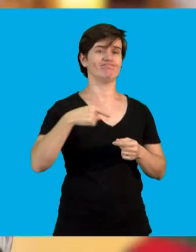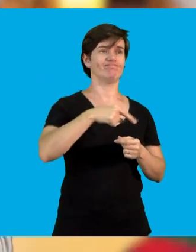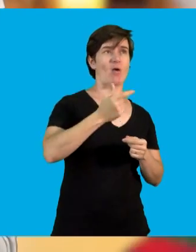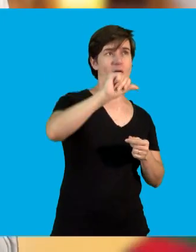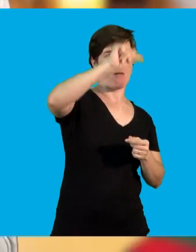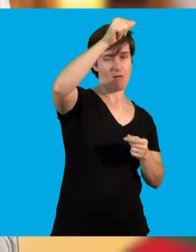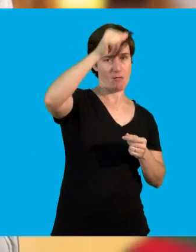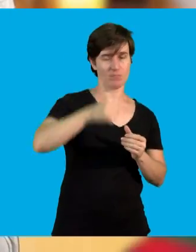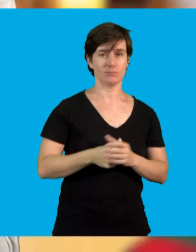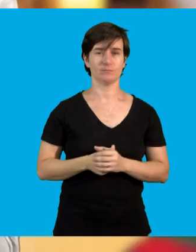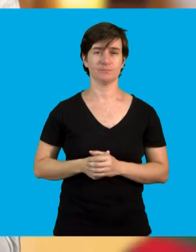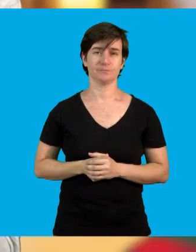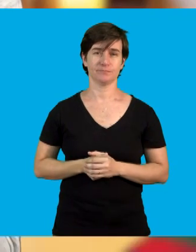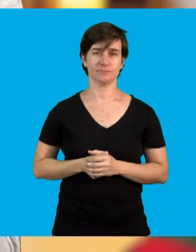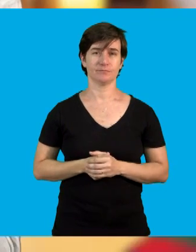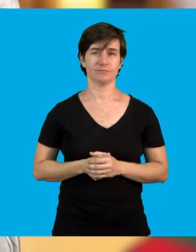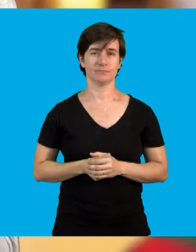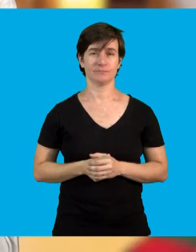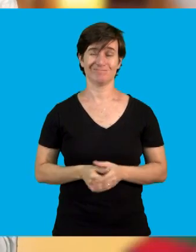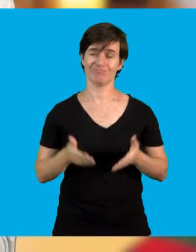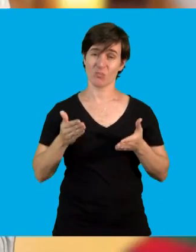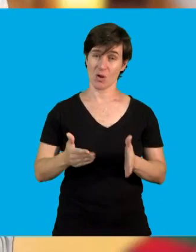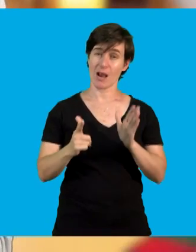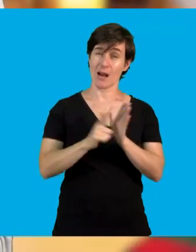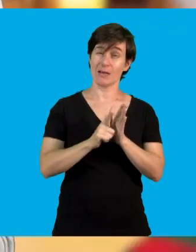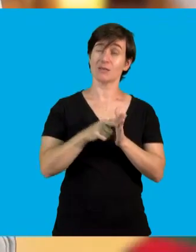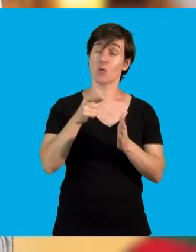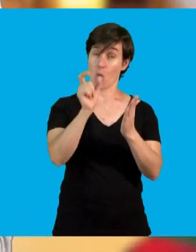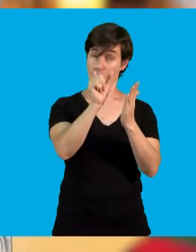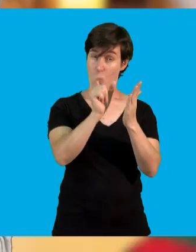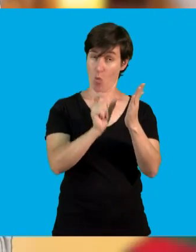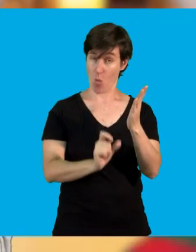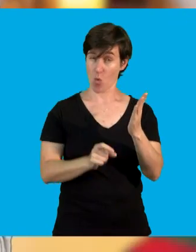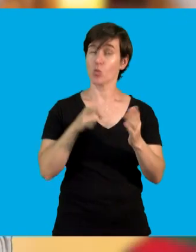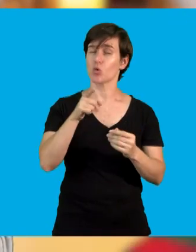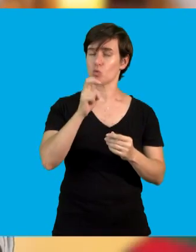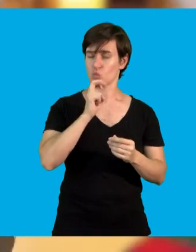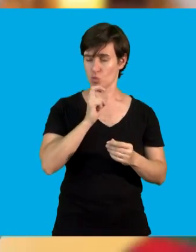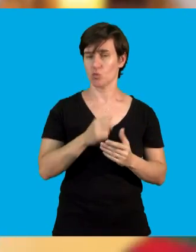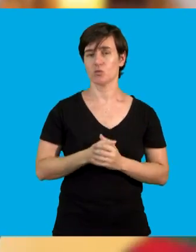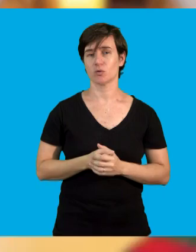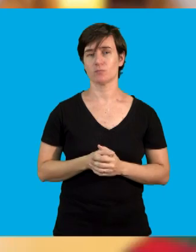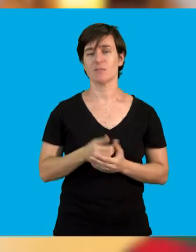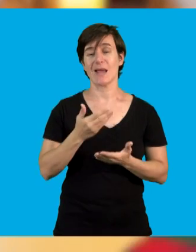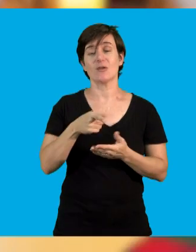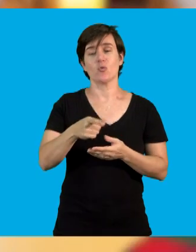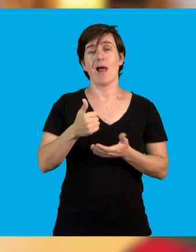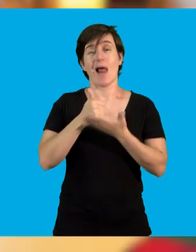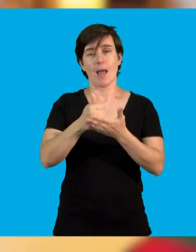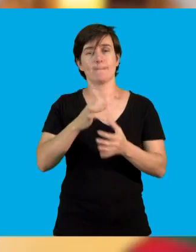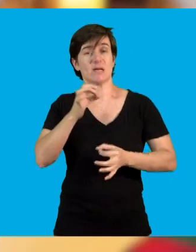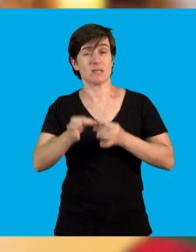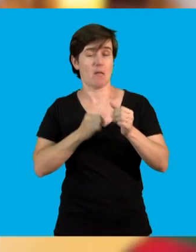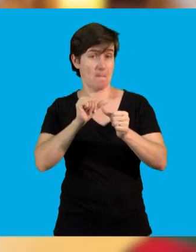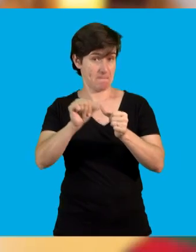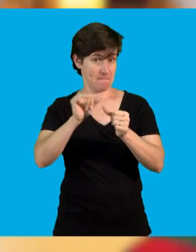again. Now, throughout this lesson, there are certain words that you're going to be using to better explain the main concept